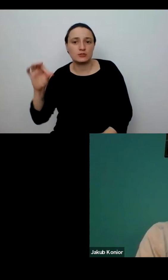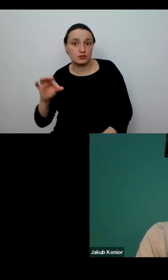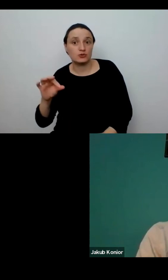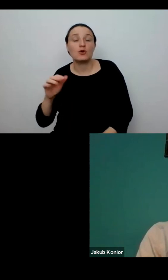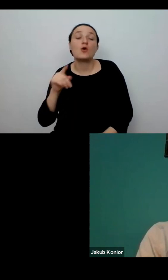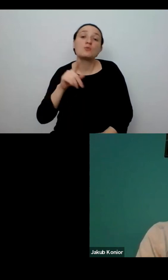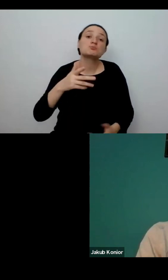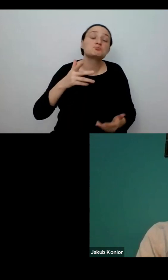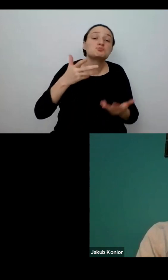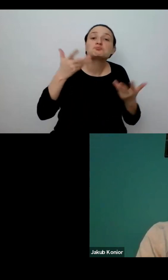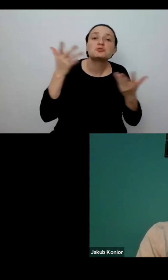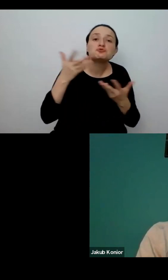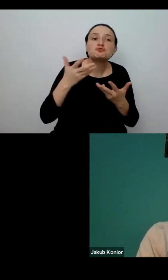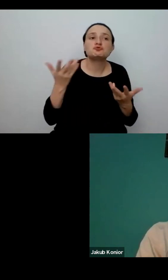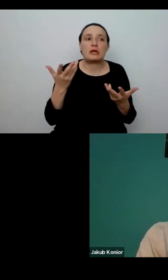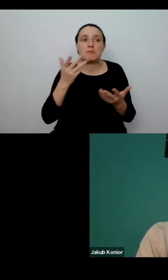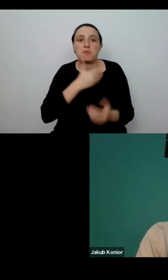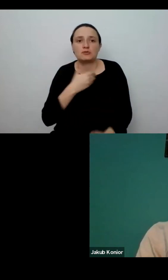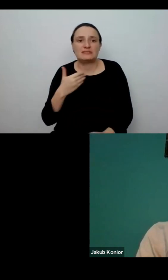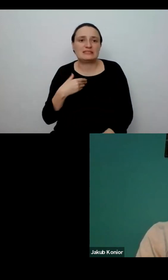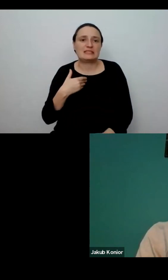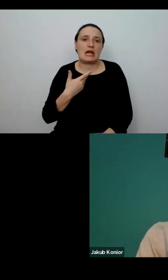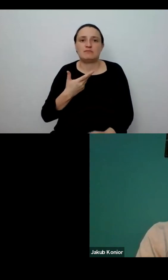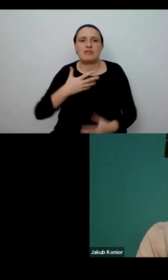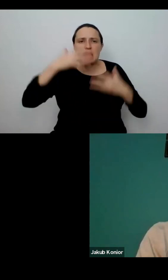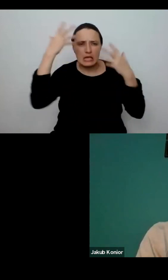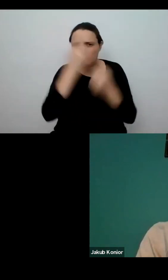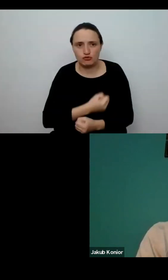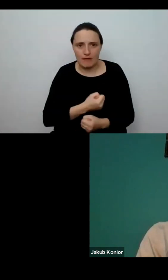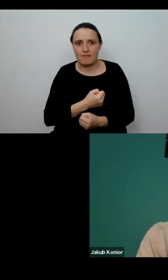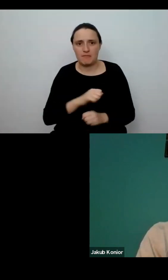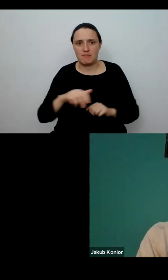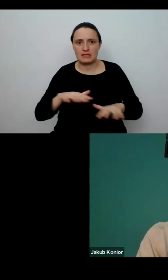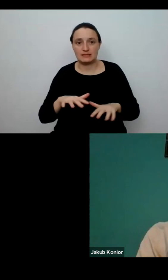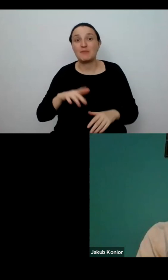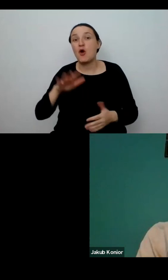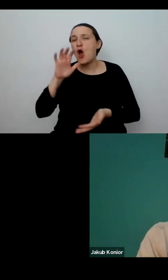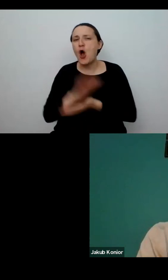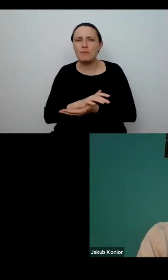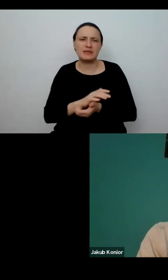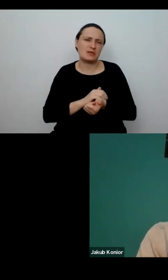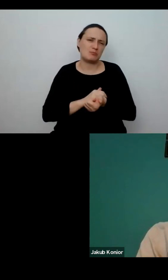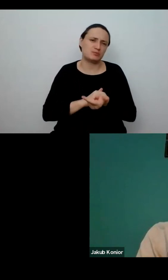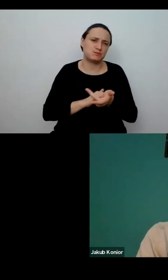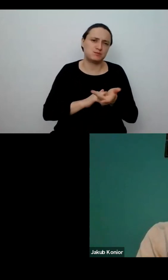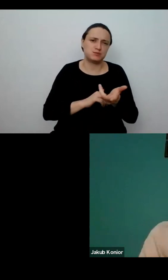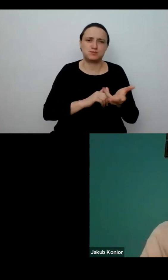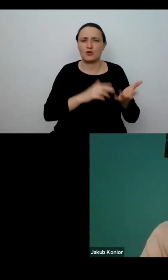Poland, because opinions are sometimes divided? I have SQM and I will try to do something about it. Very interesting